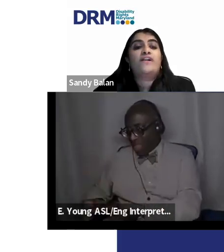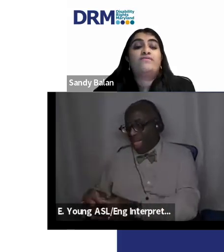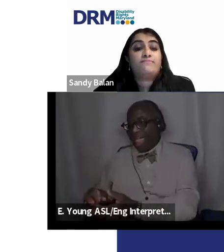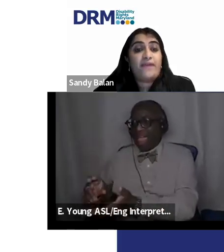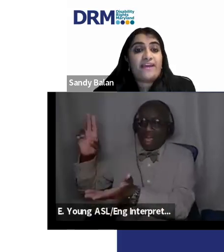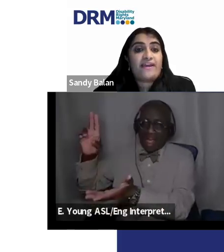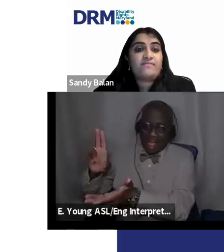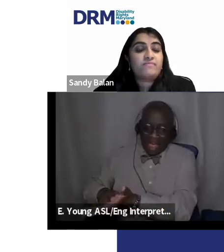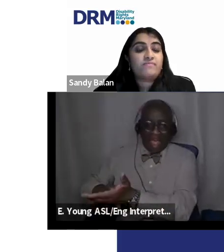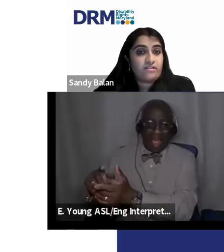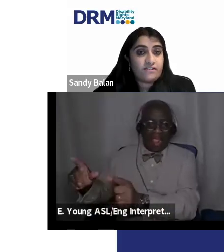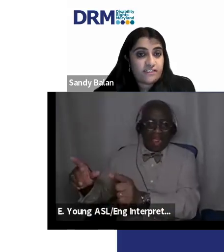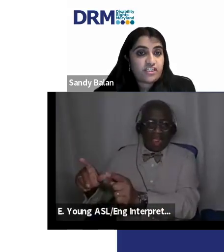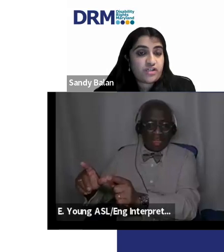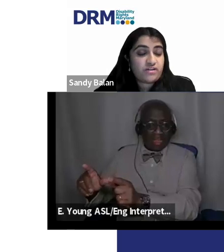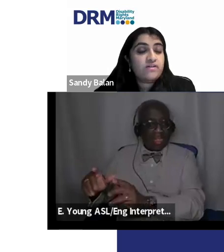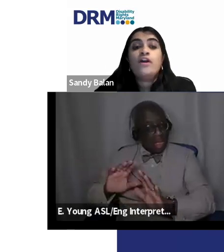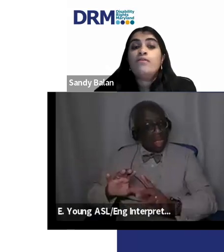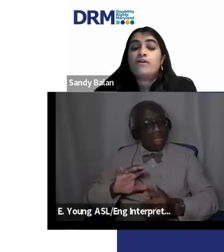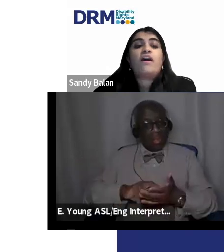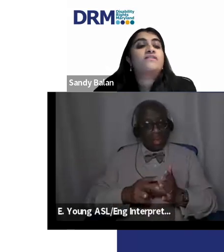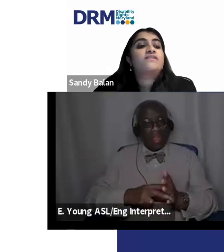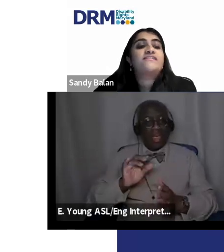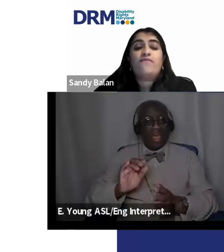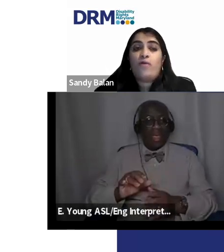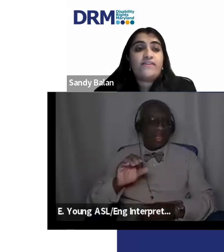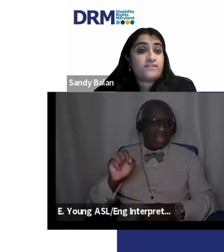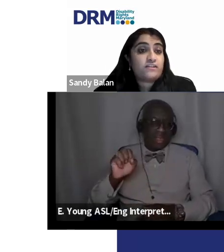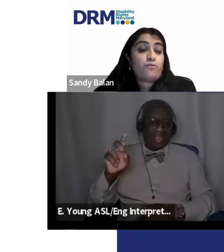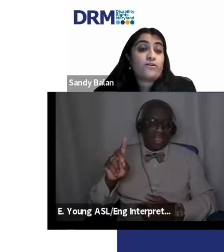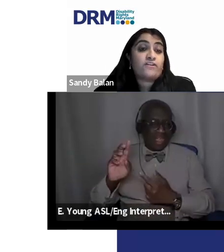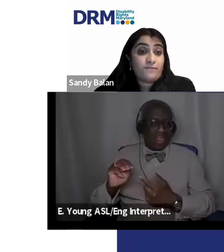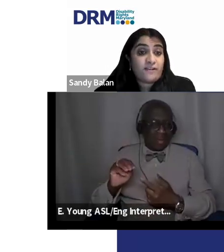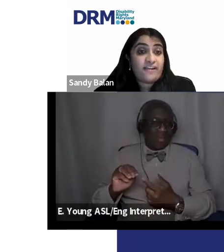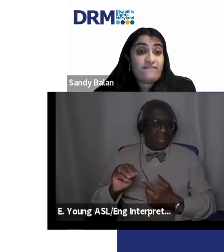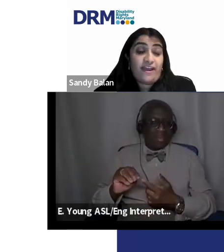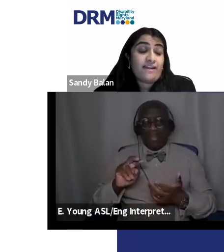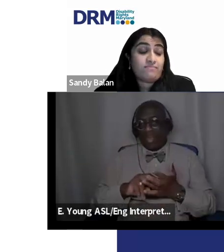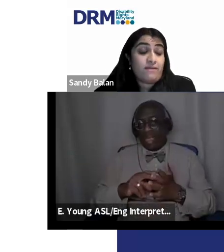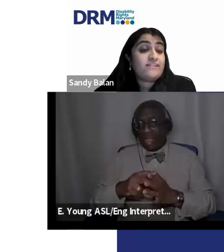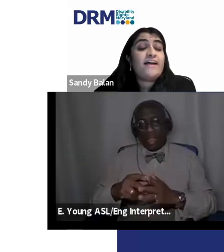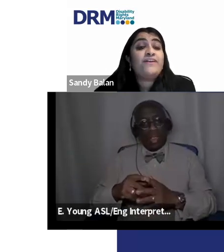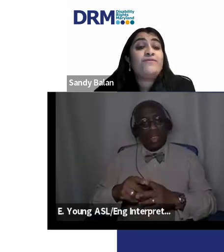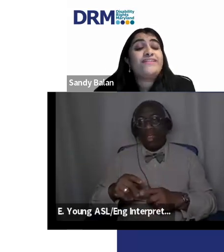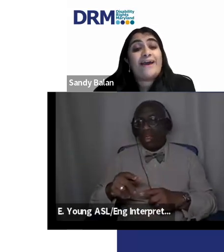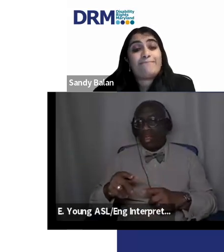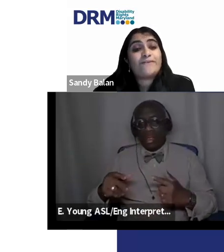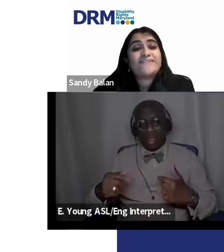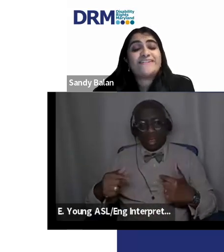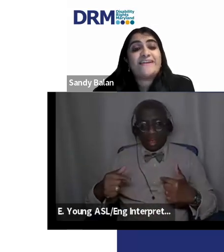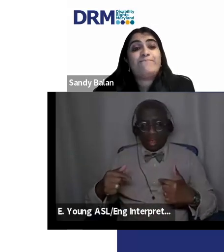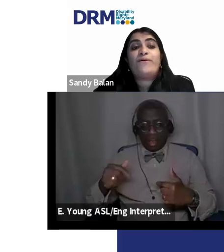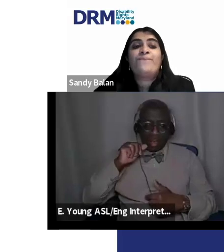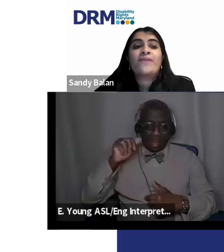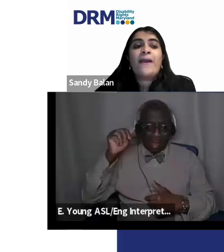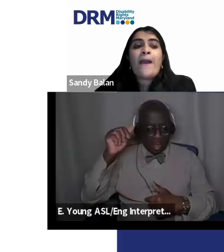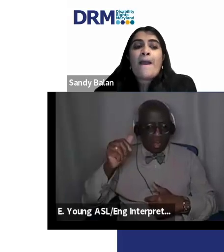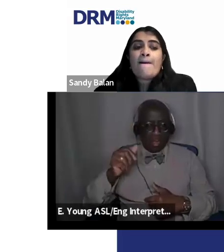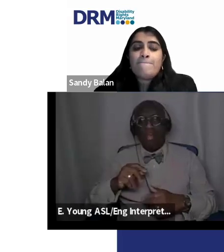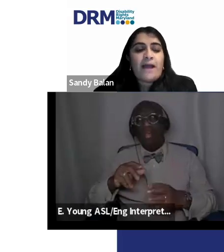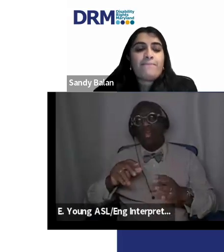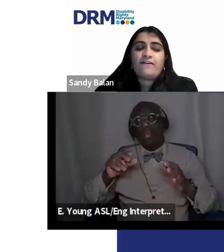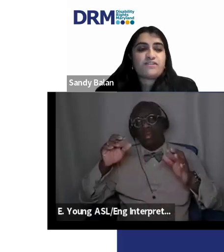is the one who is making the ultimate decision, regardless of what their supporters believe. And let me tell you, in that personal